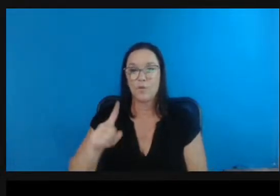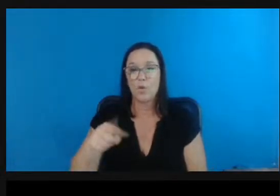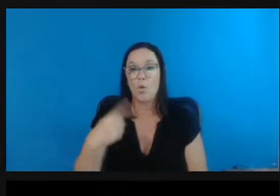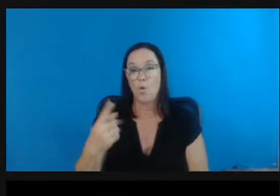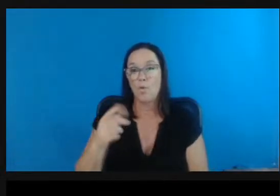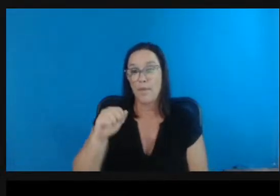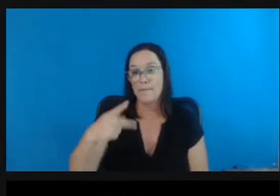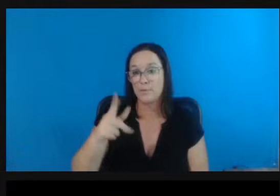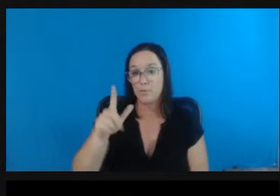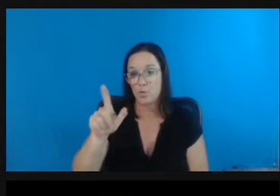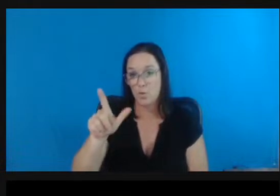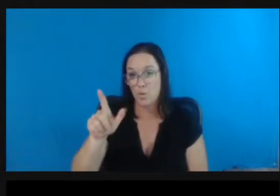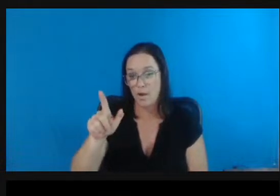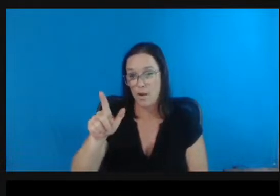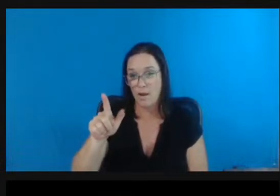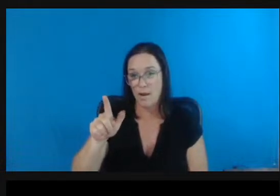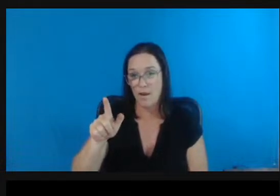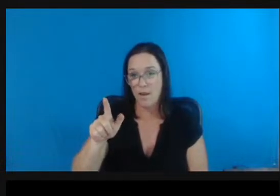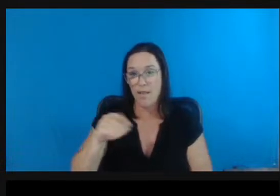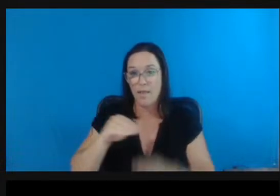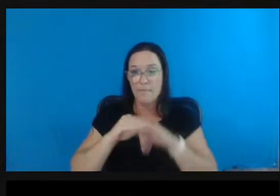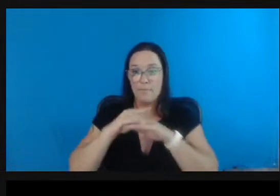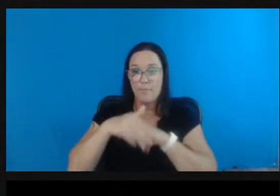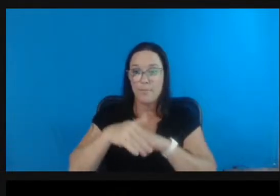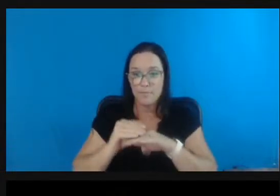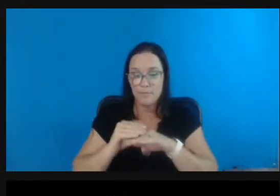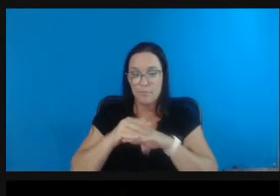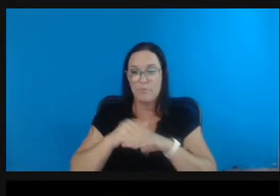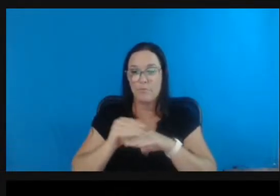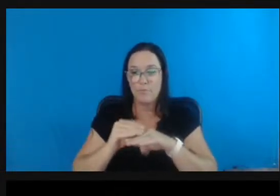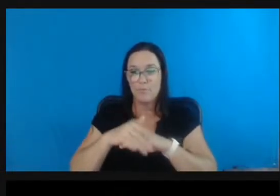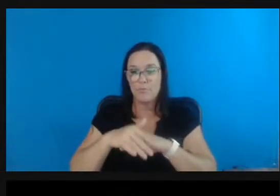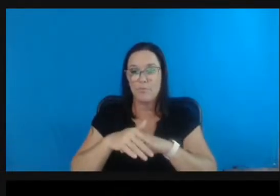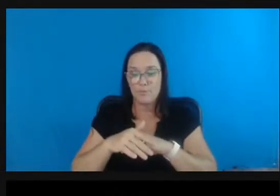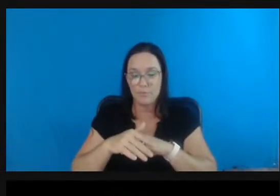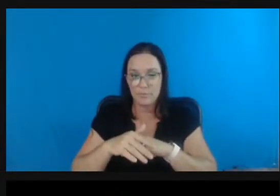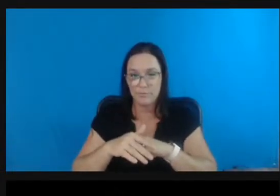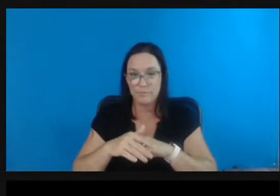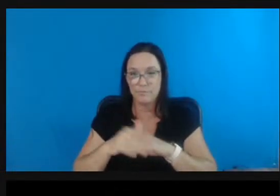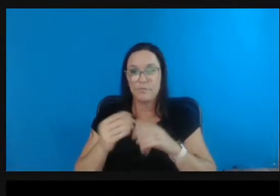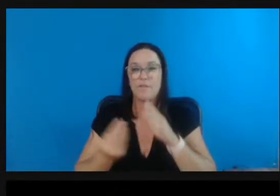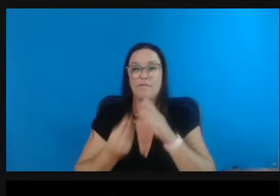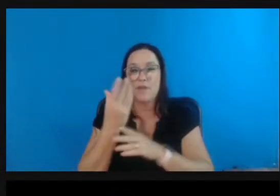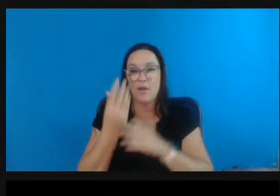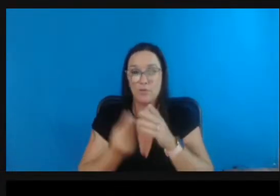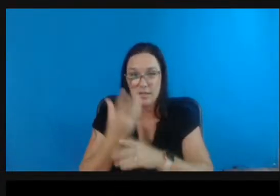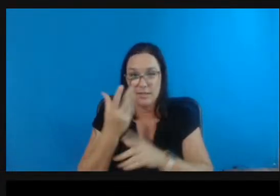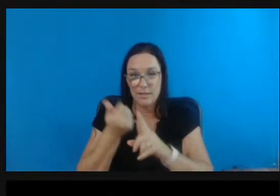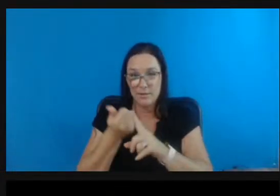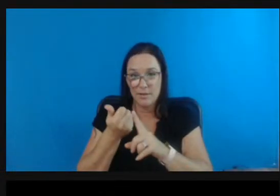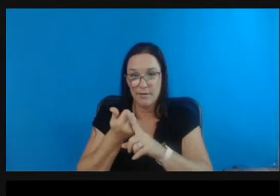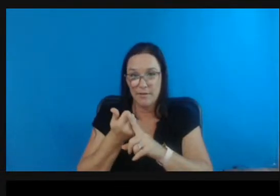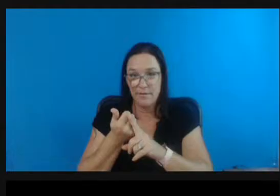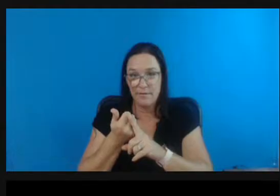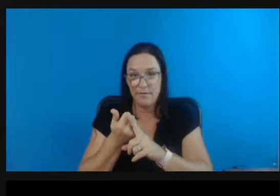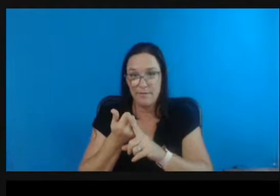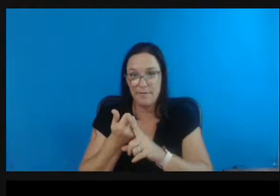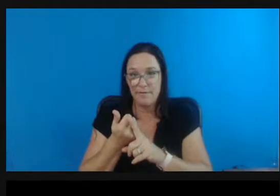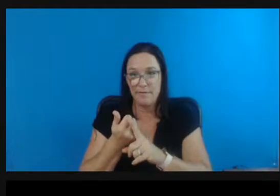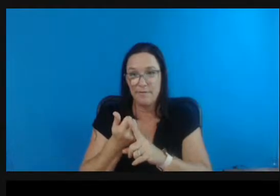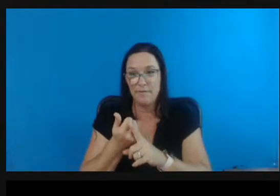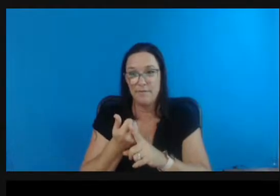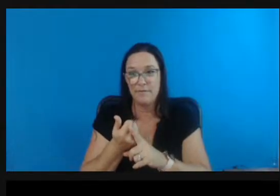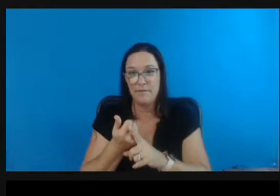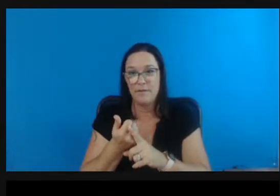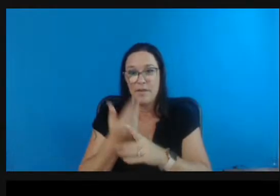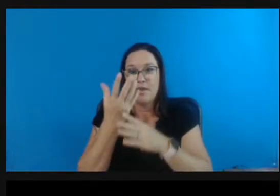21, here is the lava flows leaking out that first little ooze, the fountains themselves.